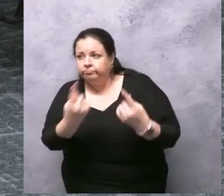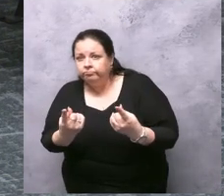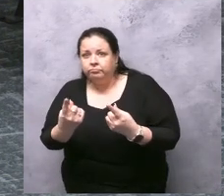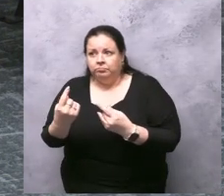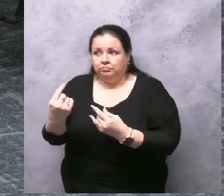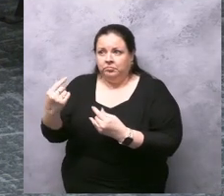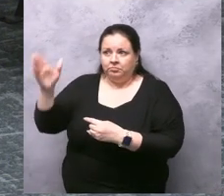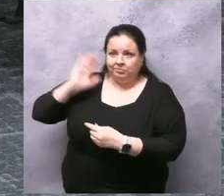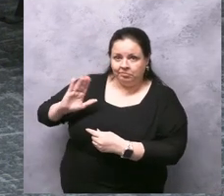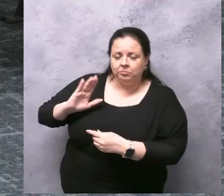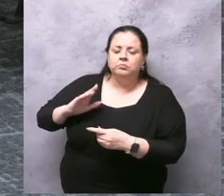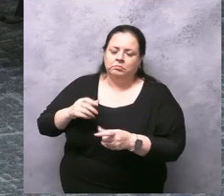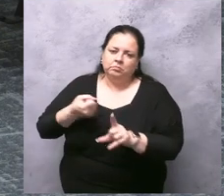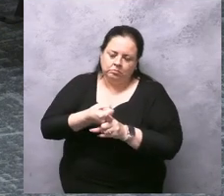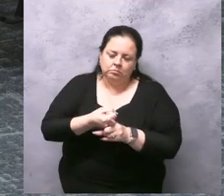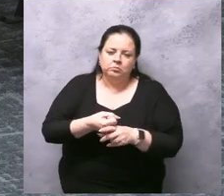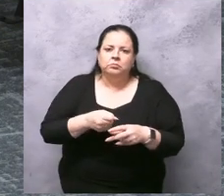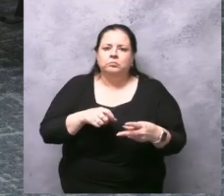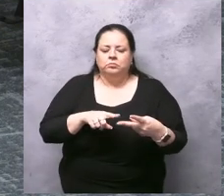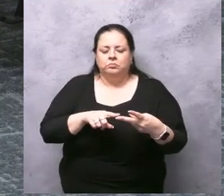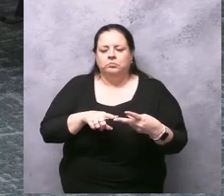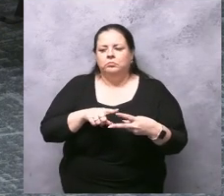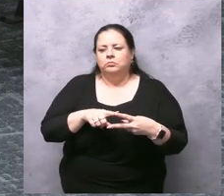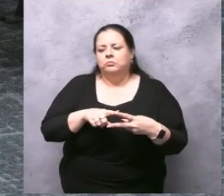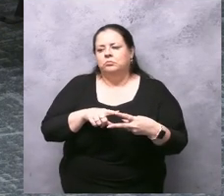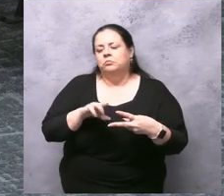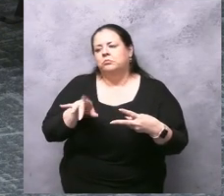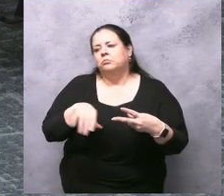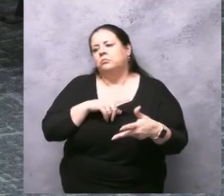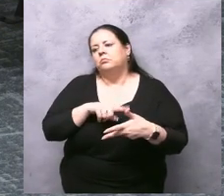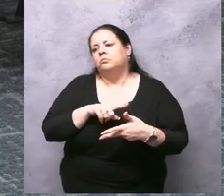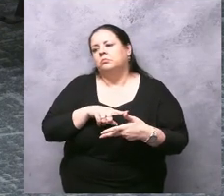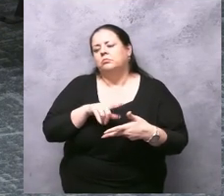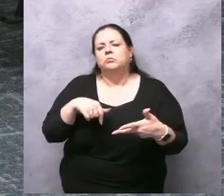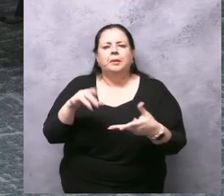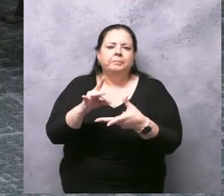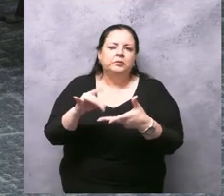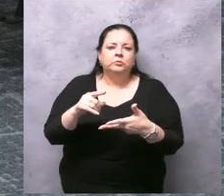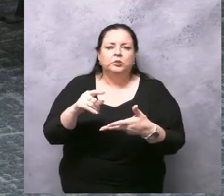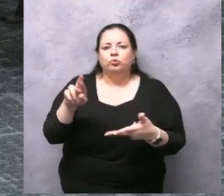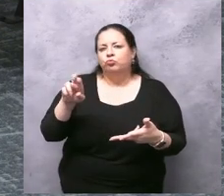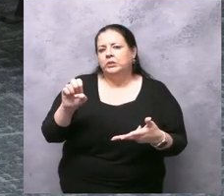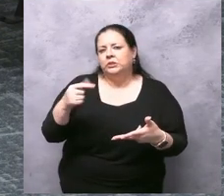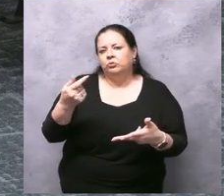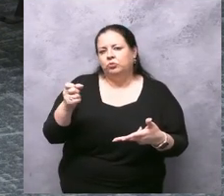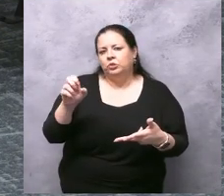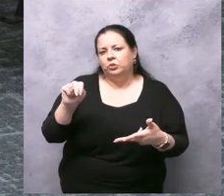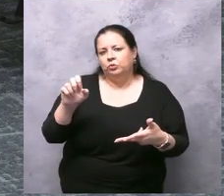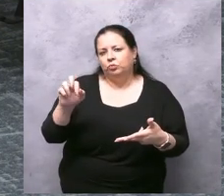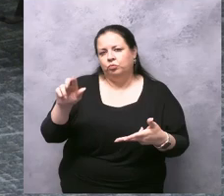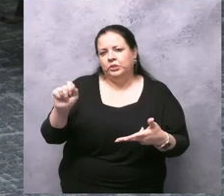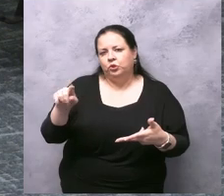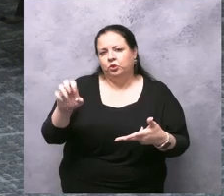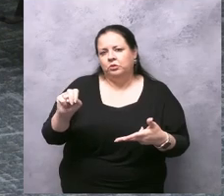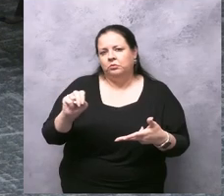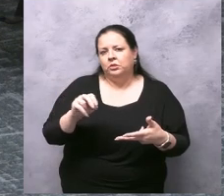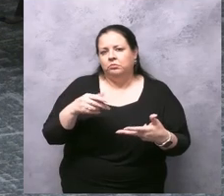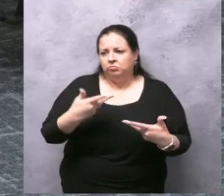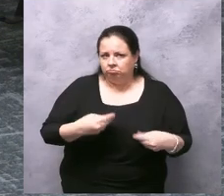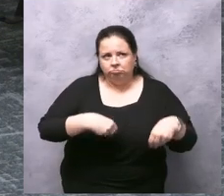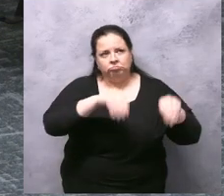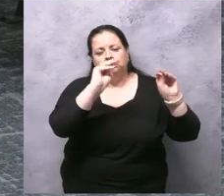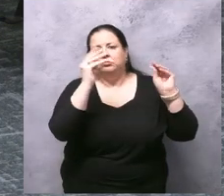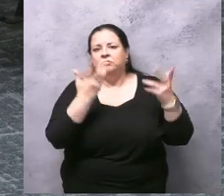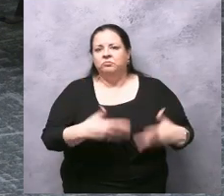is a big one. And then also, as I mentioned, the regeneration of existing homes, established